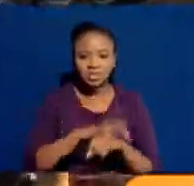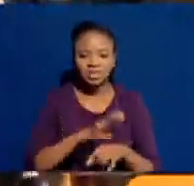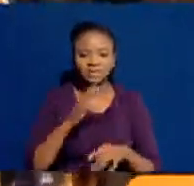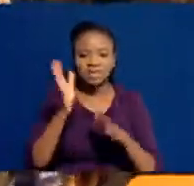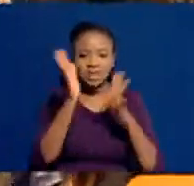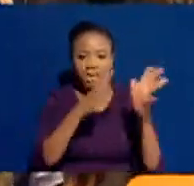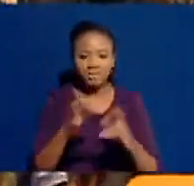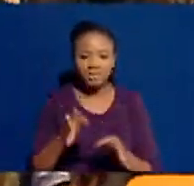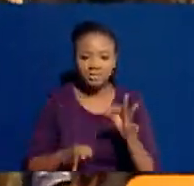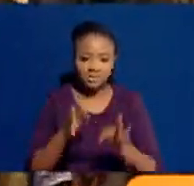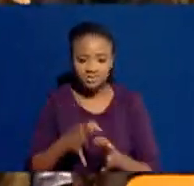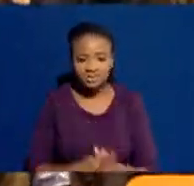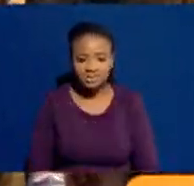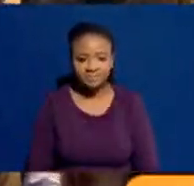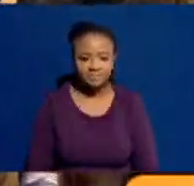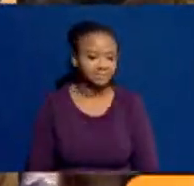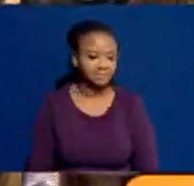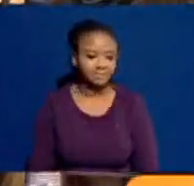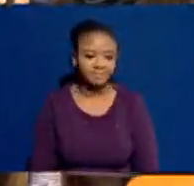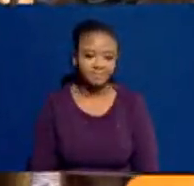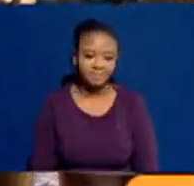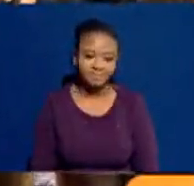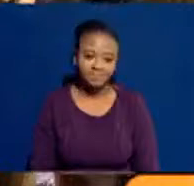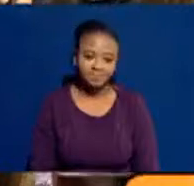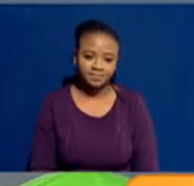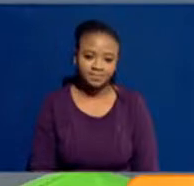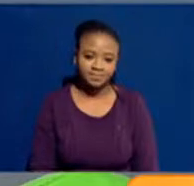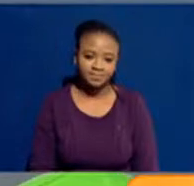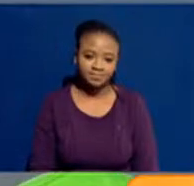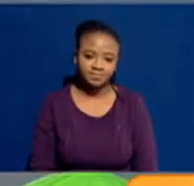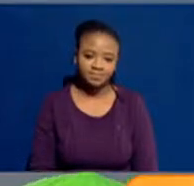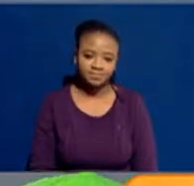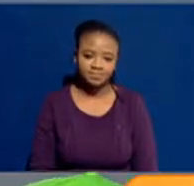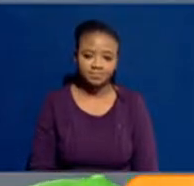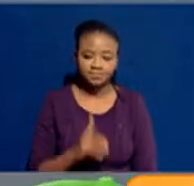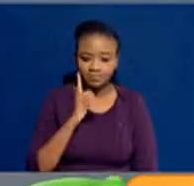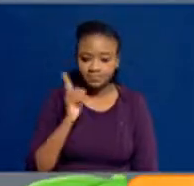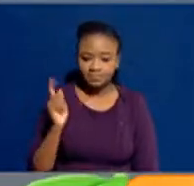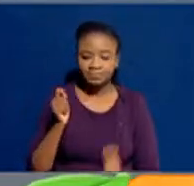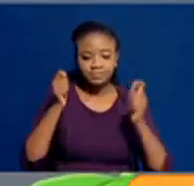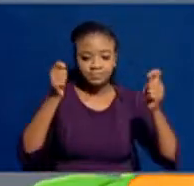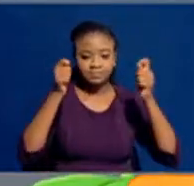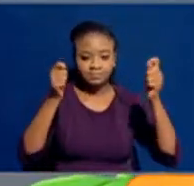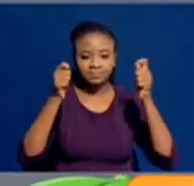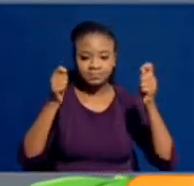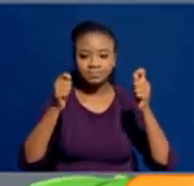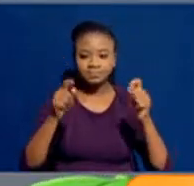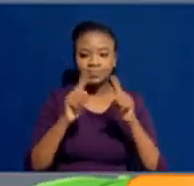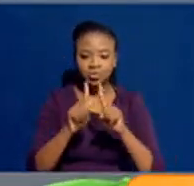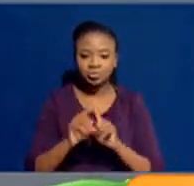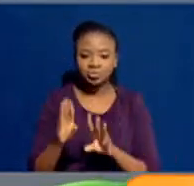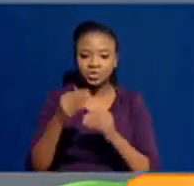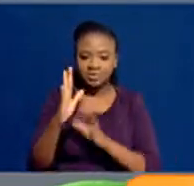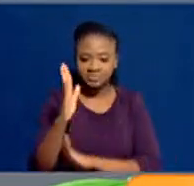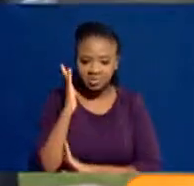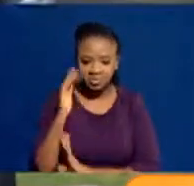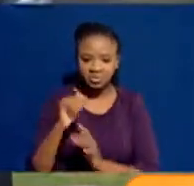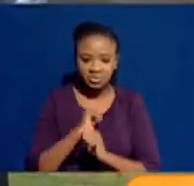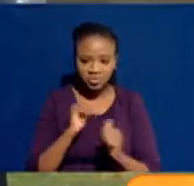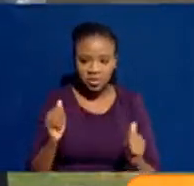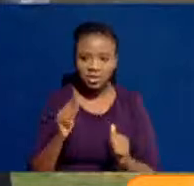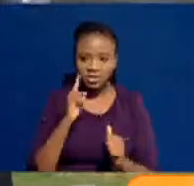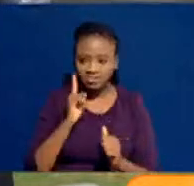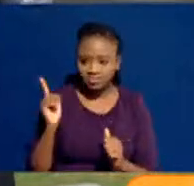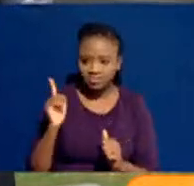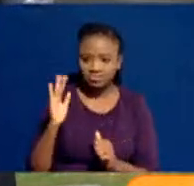Climate finance completely inequity to the indigenous peoples. Waandamanaji walipewa walinda usalama wa kutosha walioshika